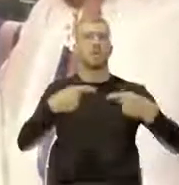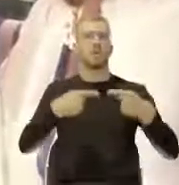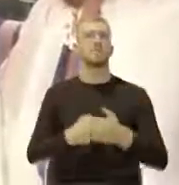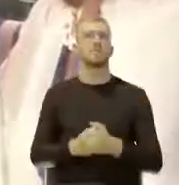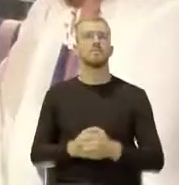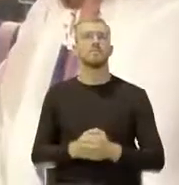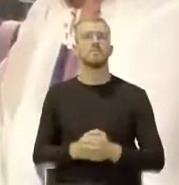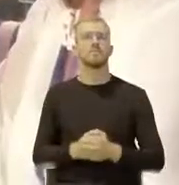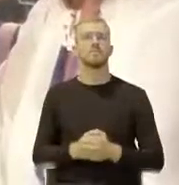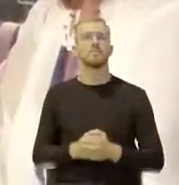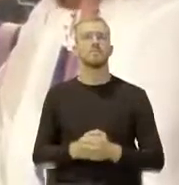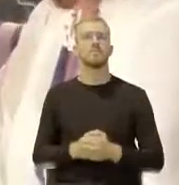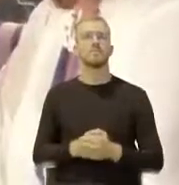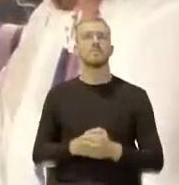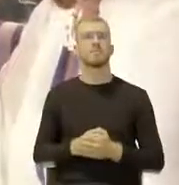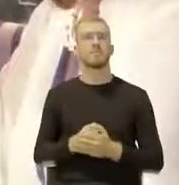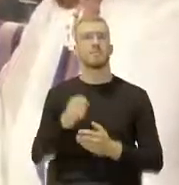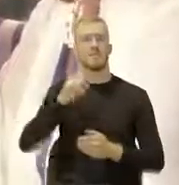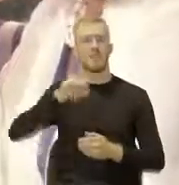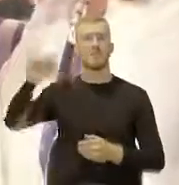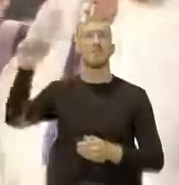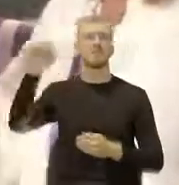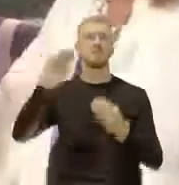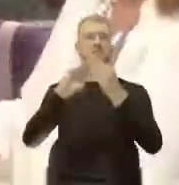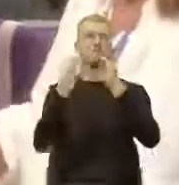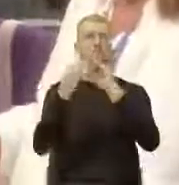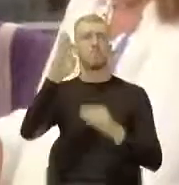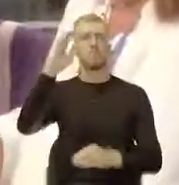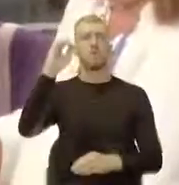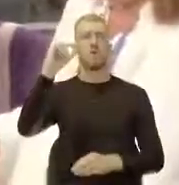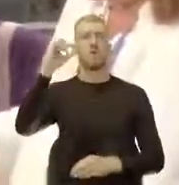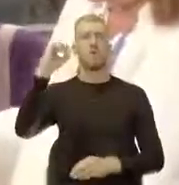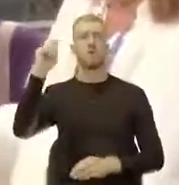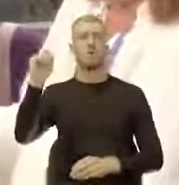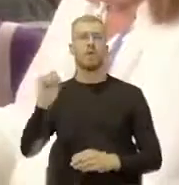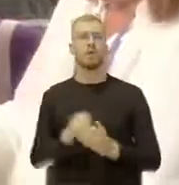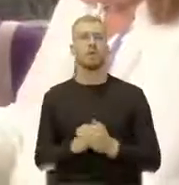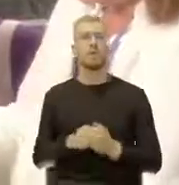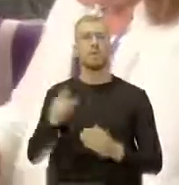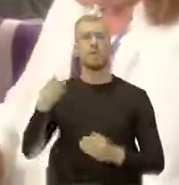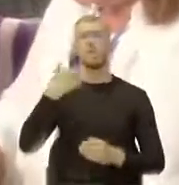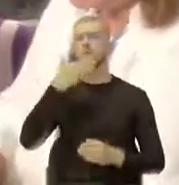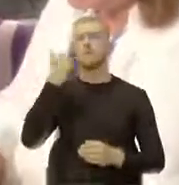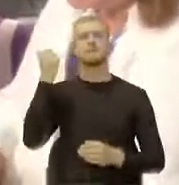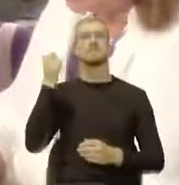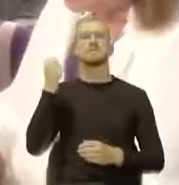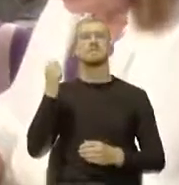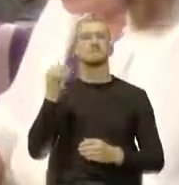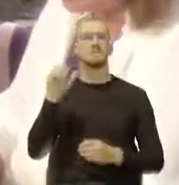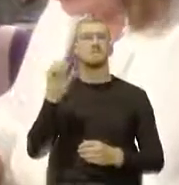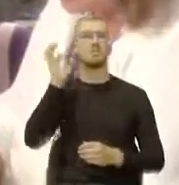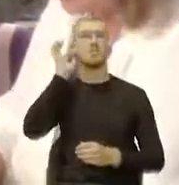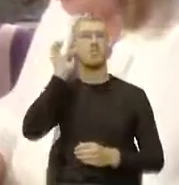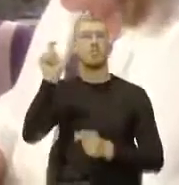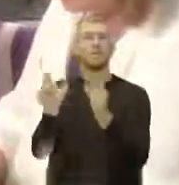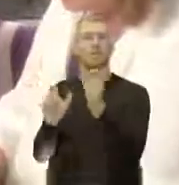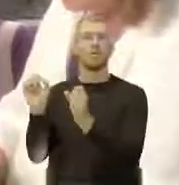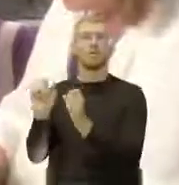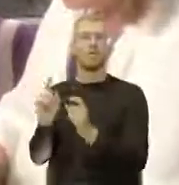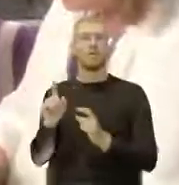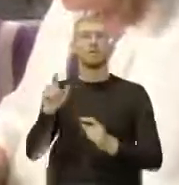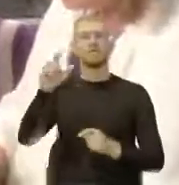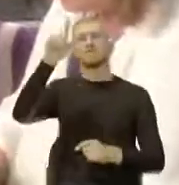That's going to be better not only for women, for society as a whole, and for democracy as a whole. Those are the kind of